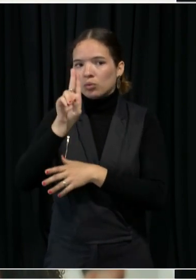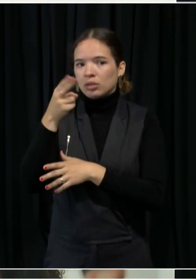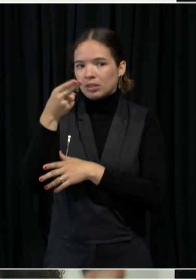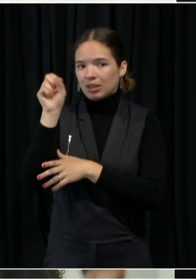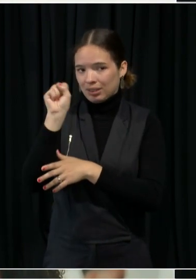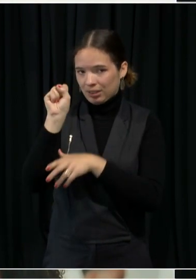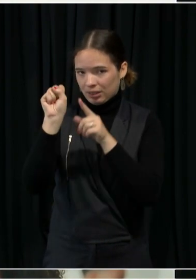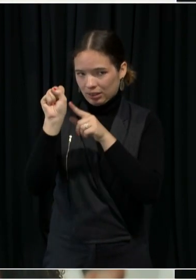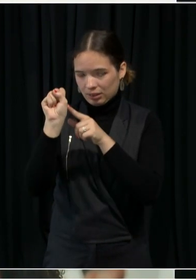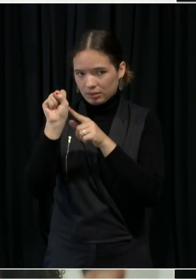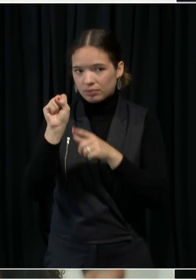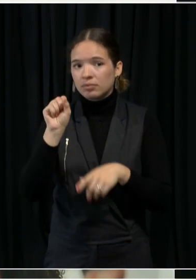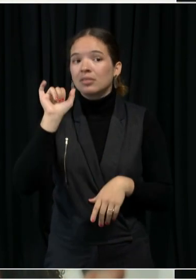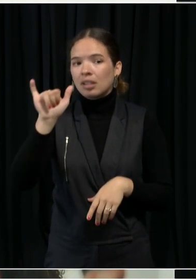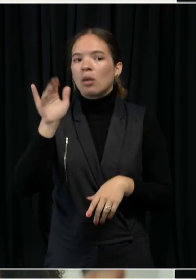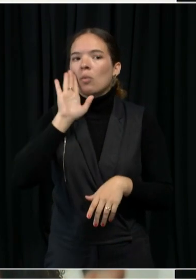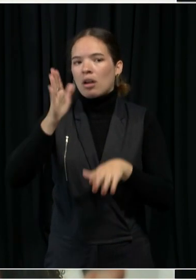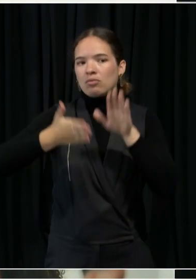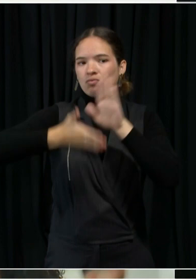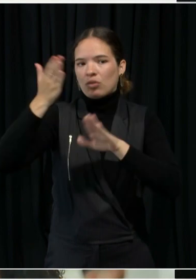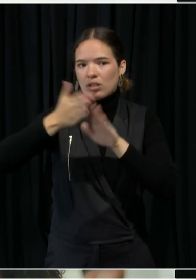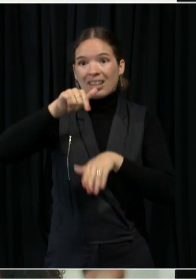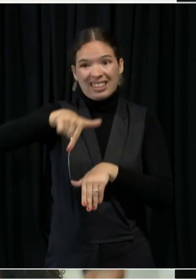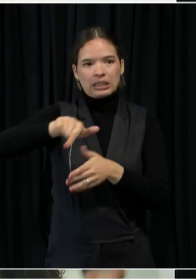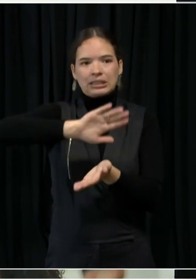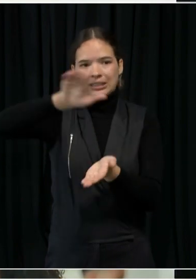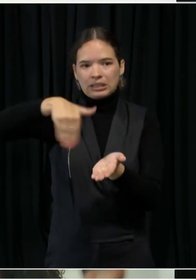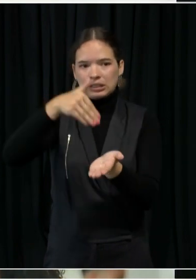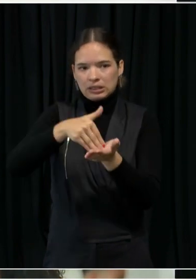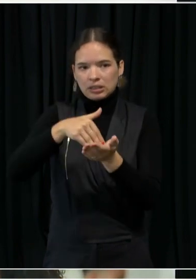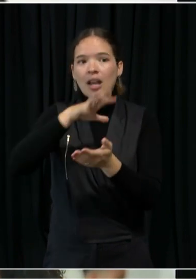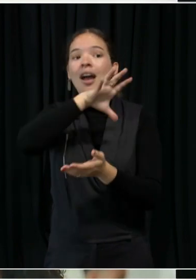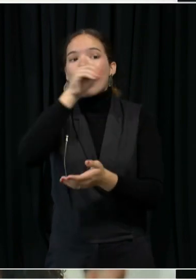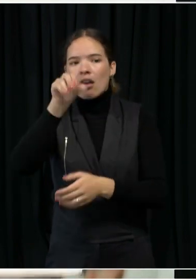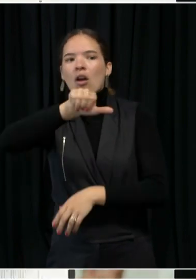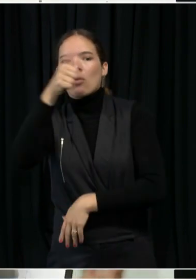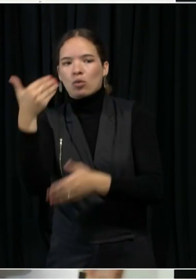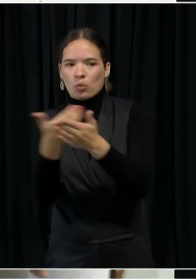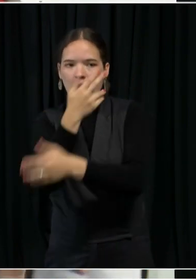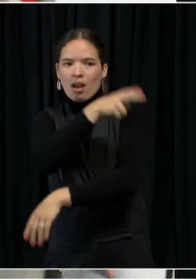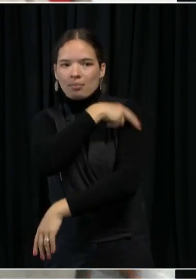will operate this facility and our new hospital. Kimberly.